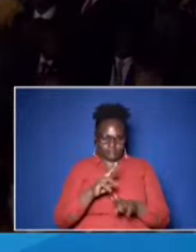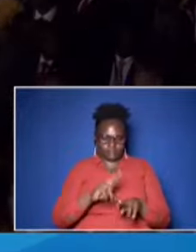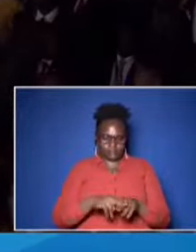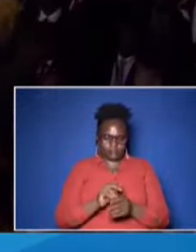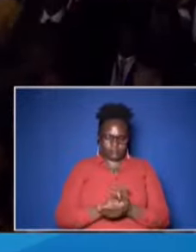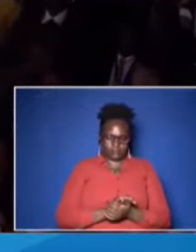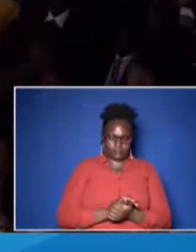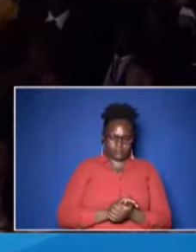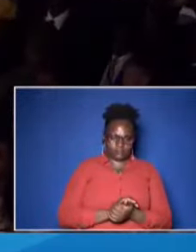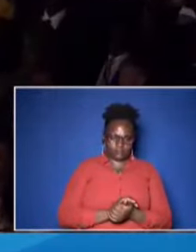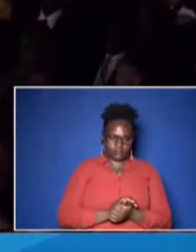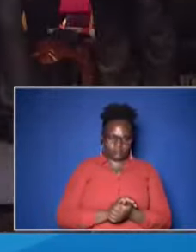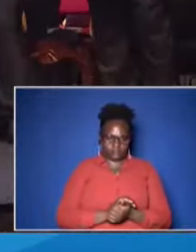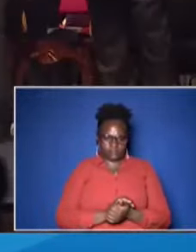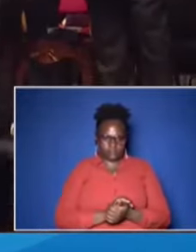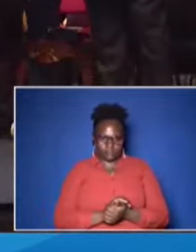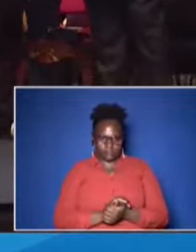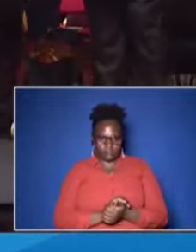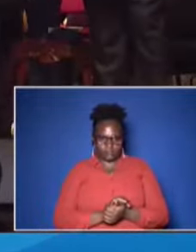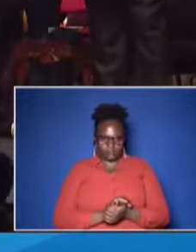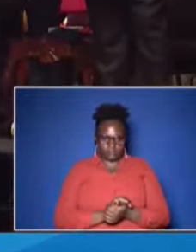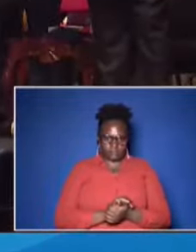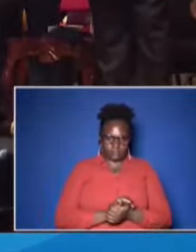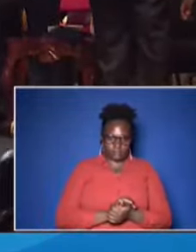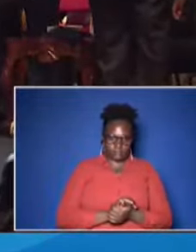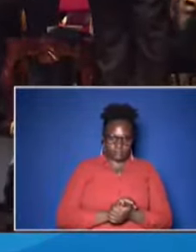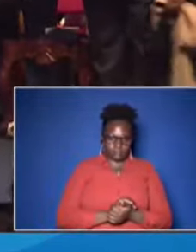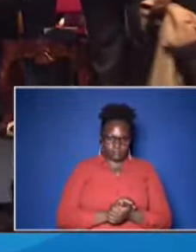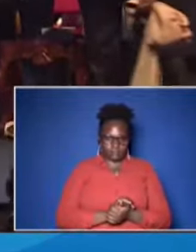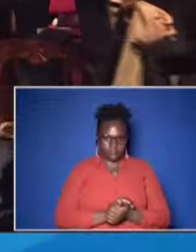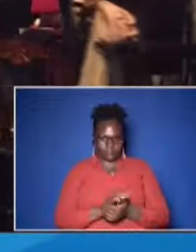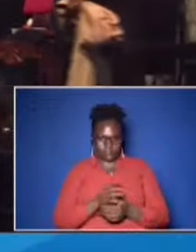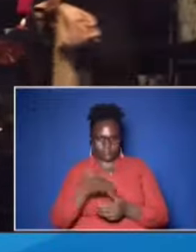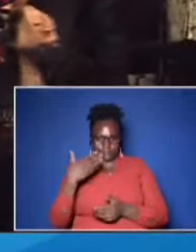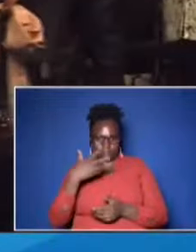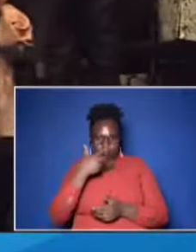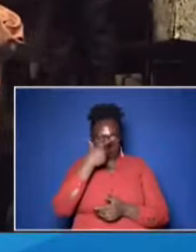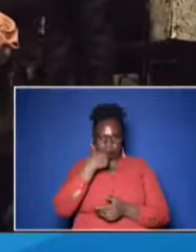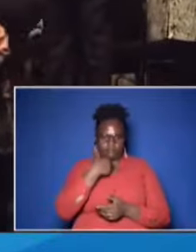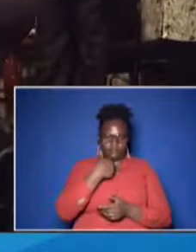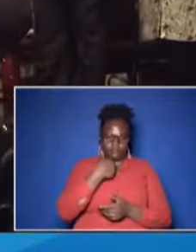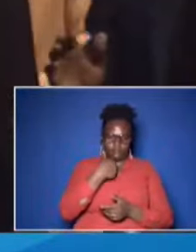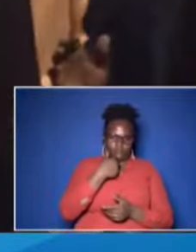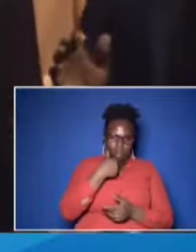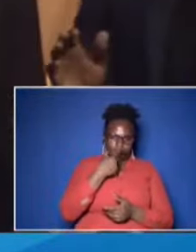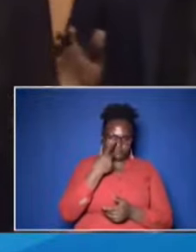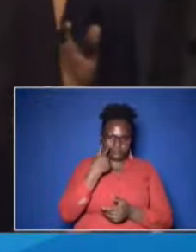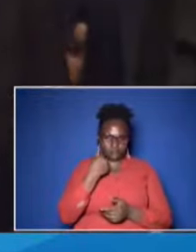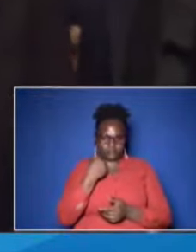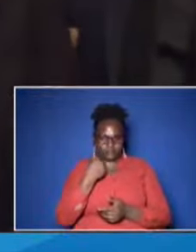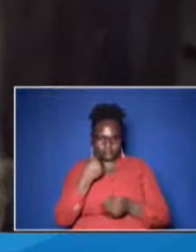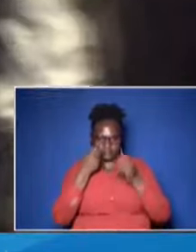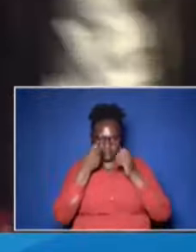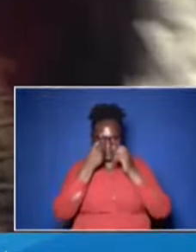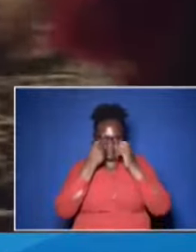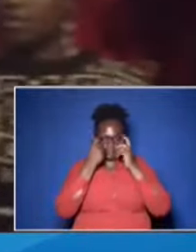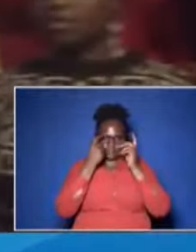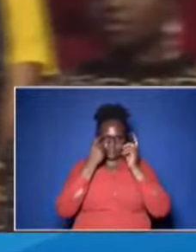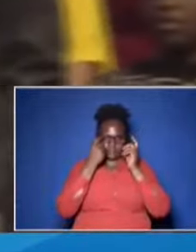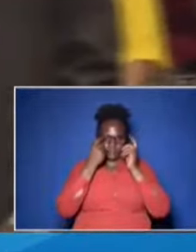yeah what happened what happened she had a car accident was blind in her left eye God just opened her